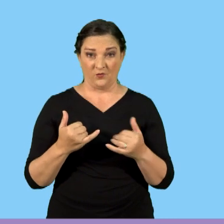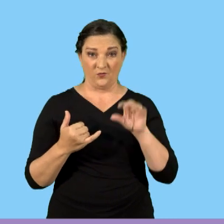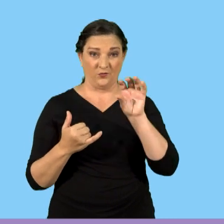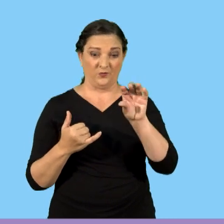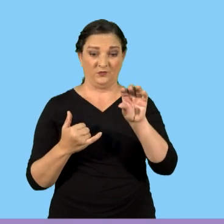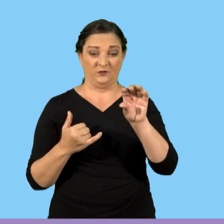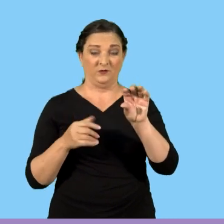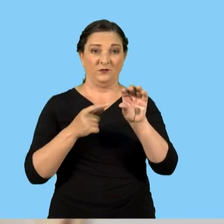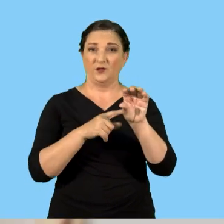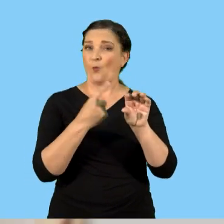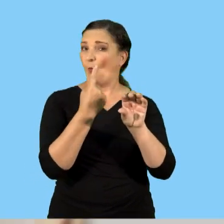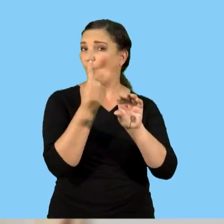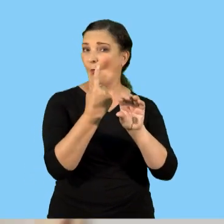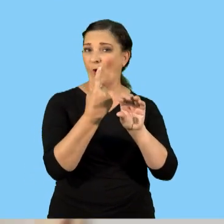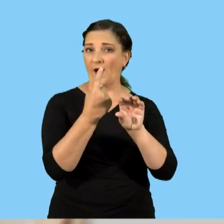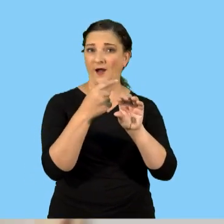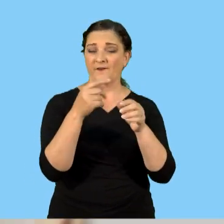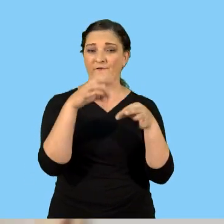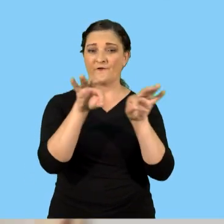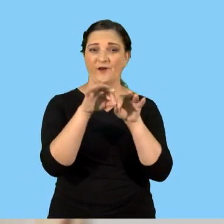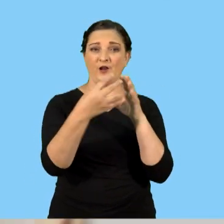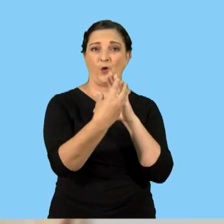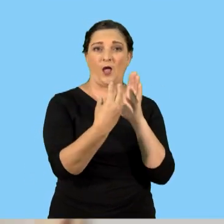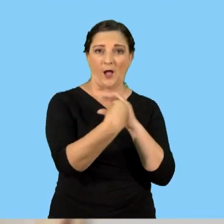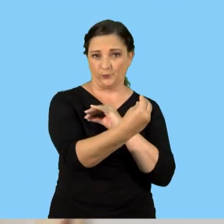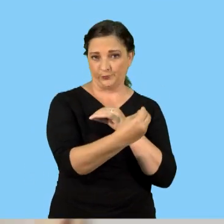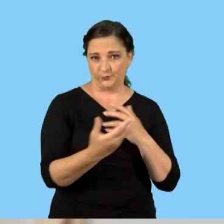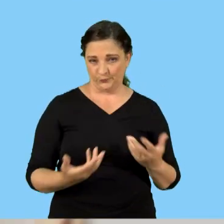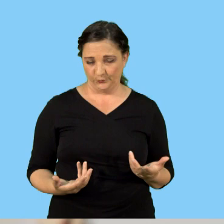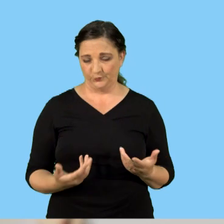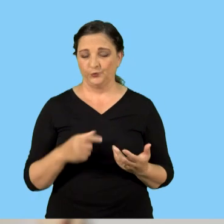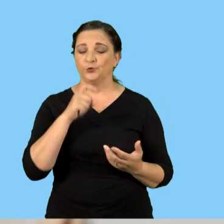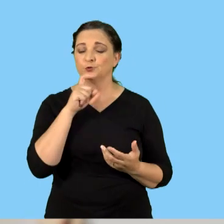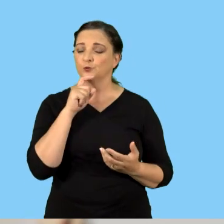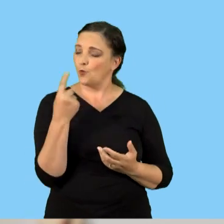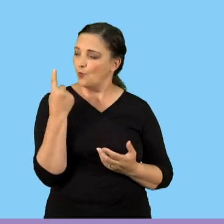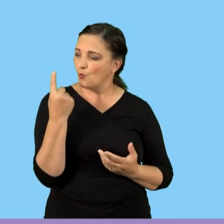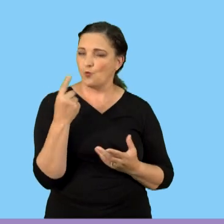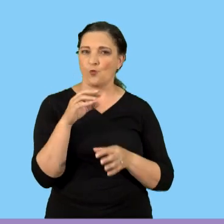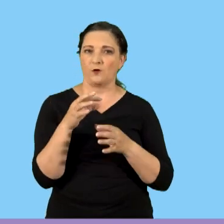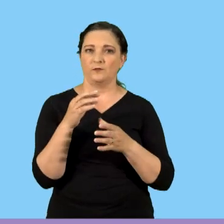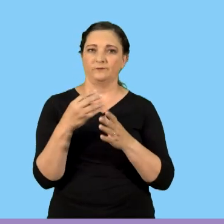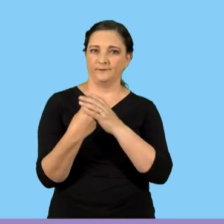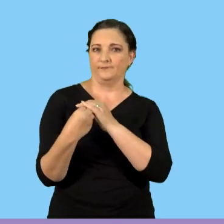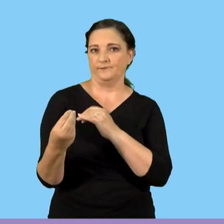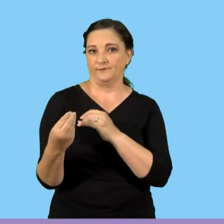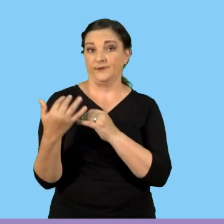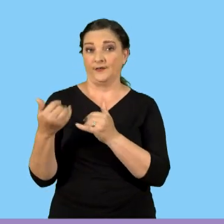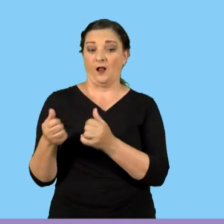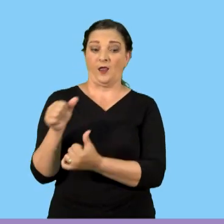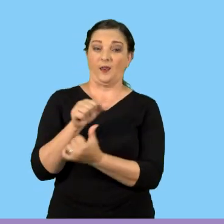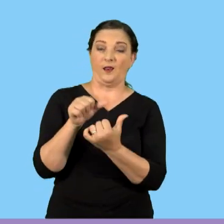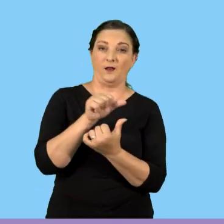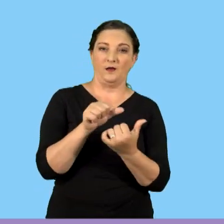of output values. We've actually just been given the one output value. So we are going to use this one output value